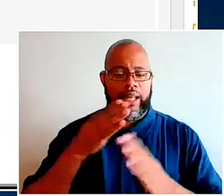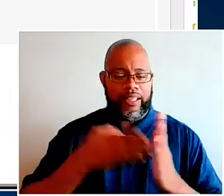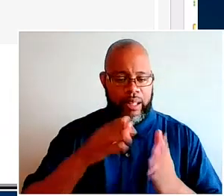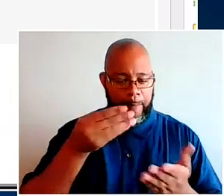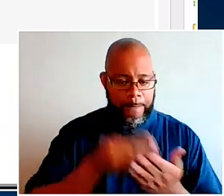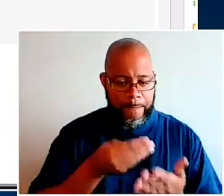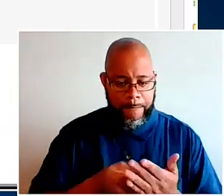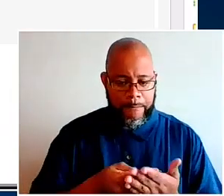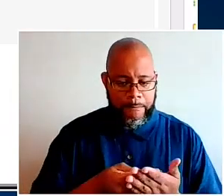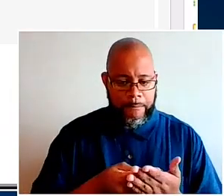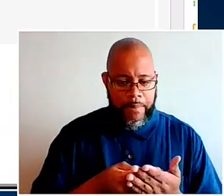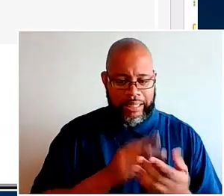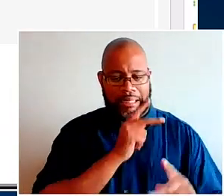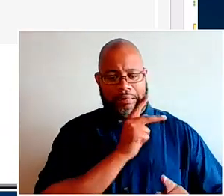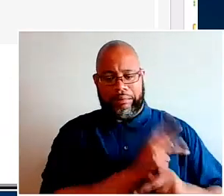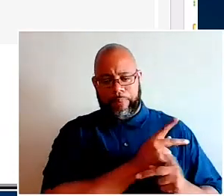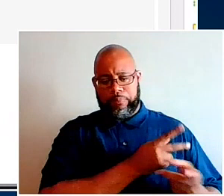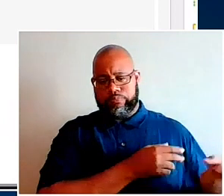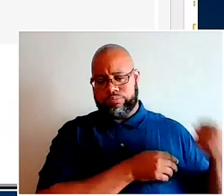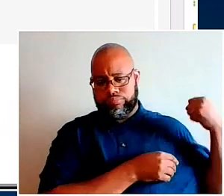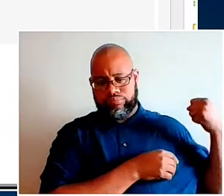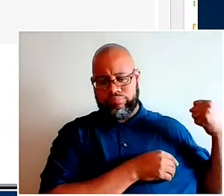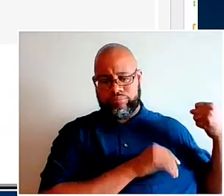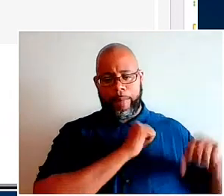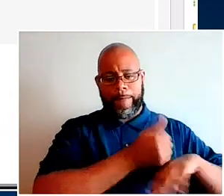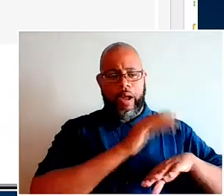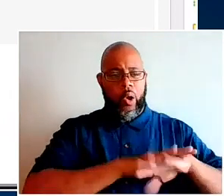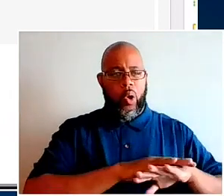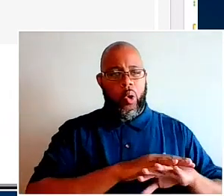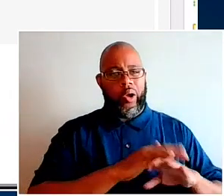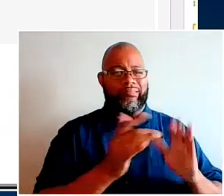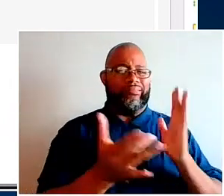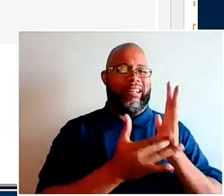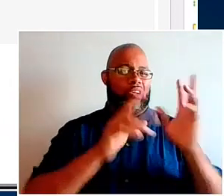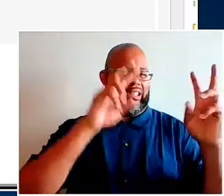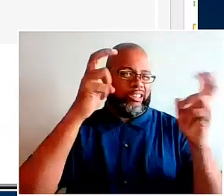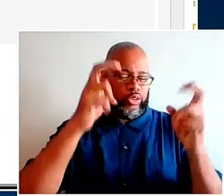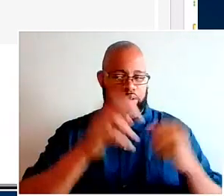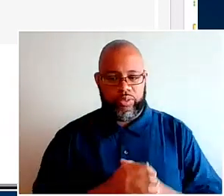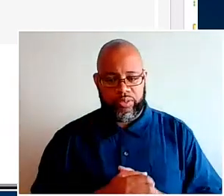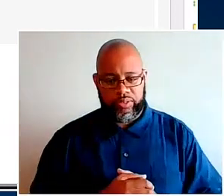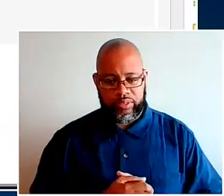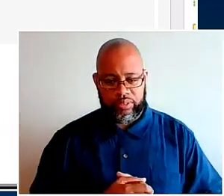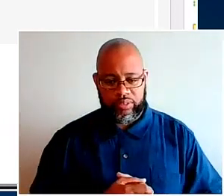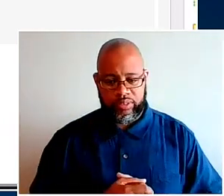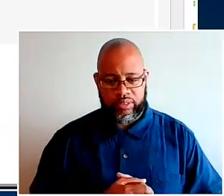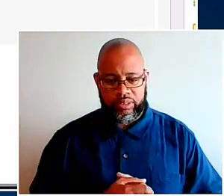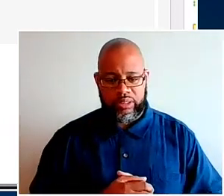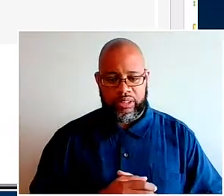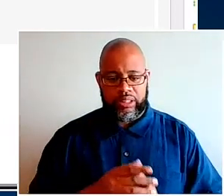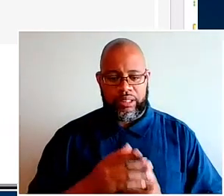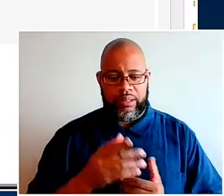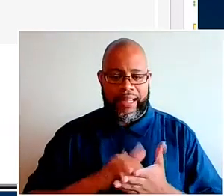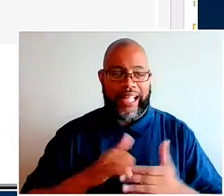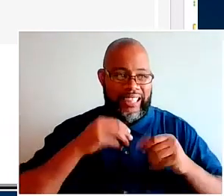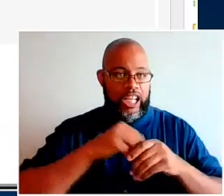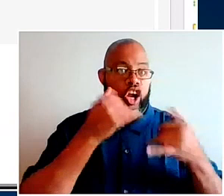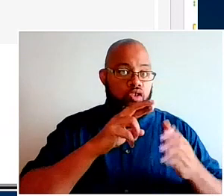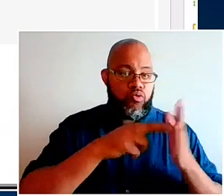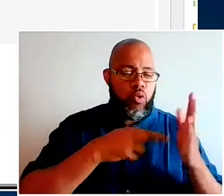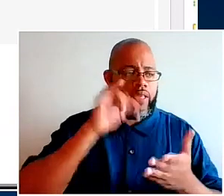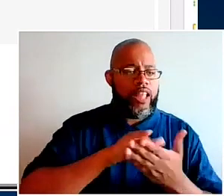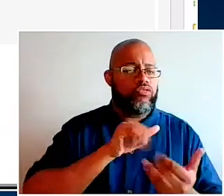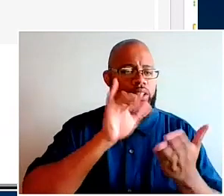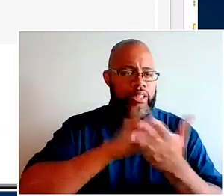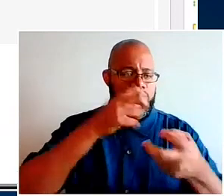their money being retained based on a technicality which existed in the current rule. So we think this addresses